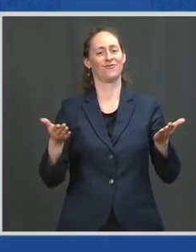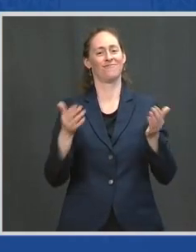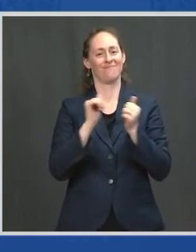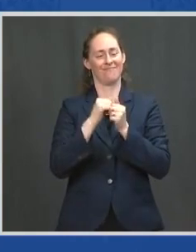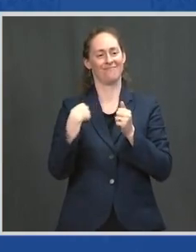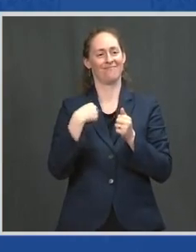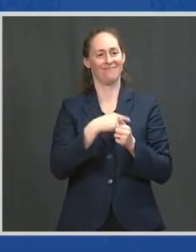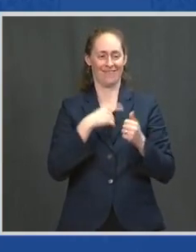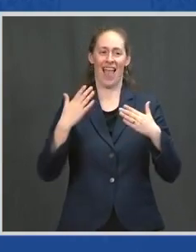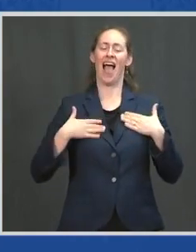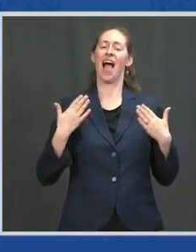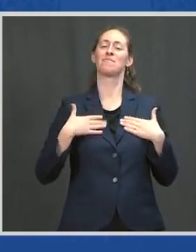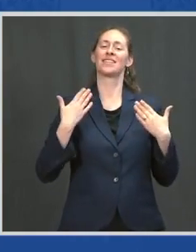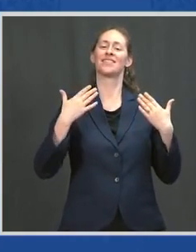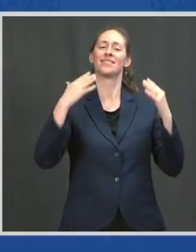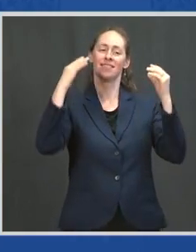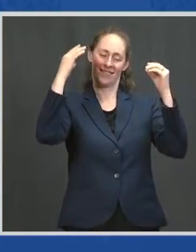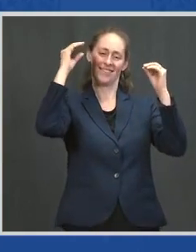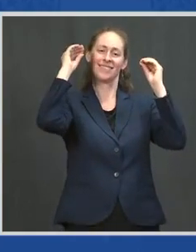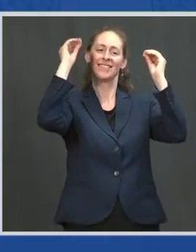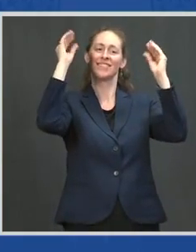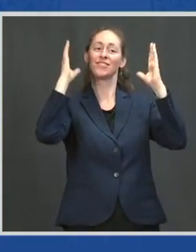Teacher Appreciation Week. So,